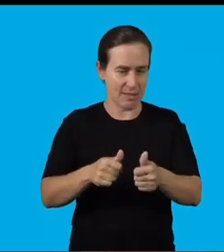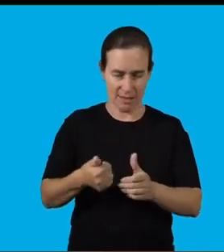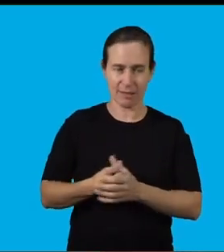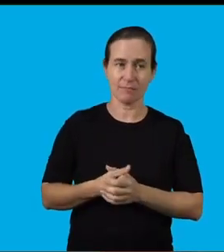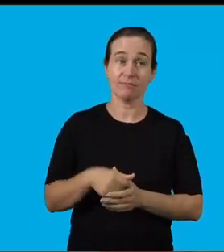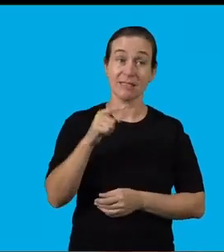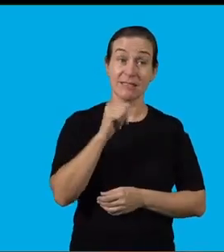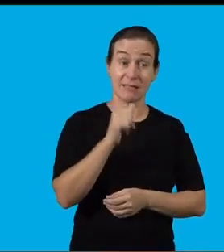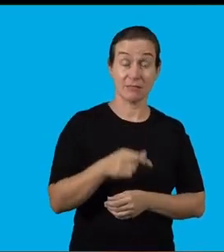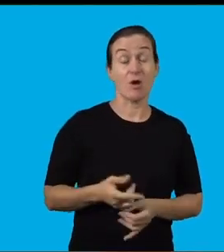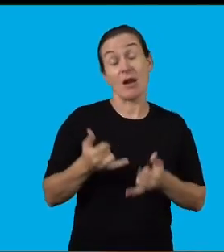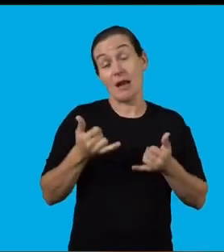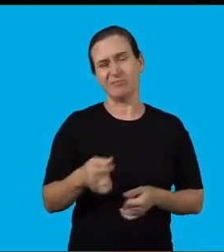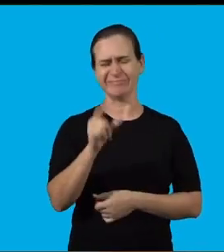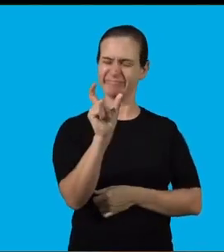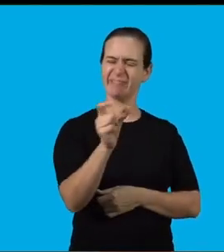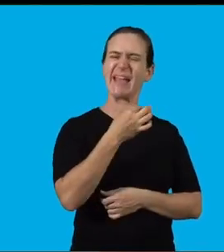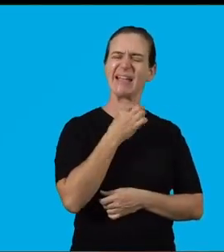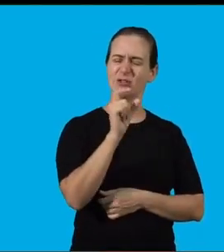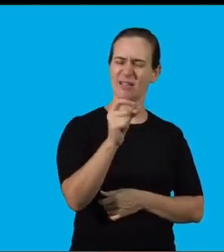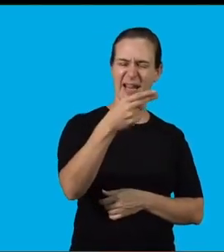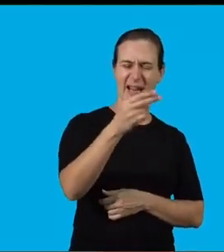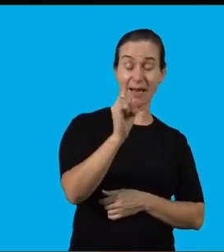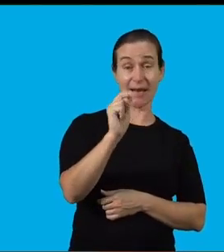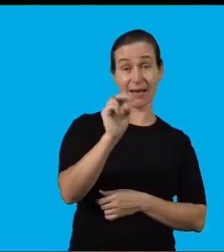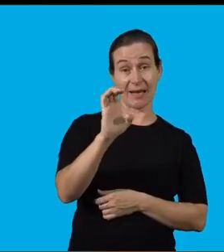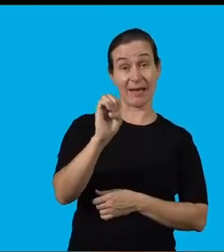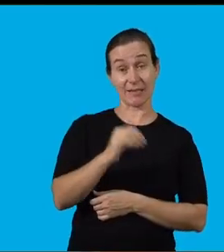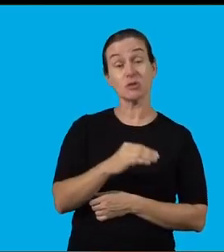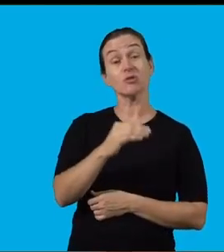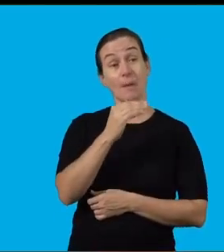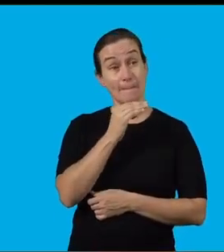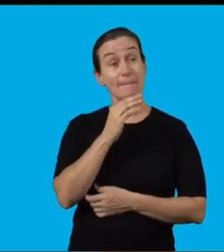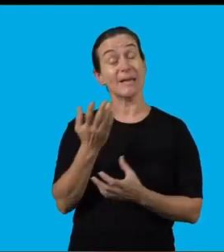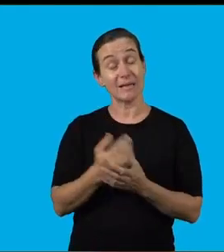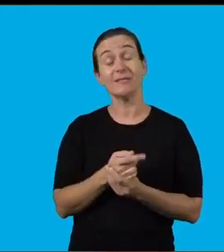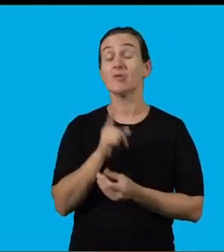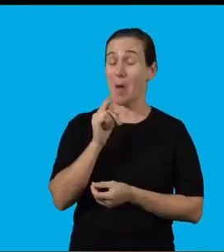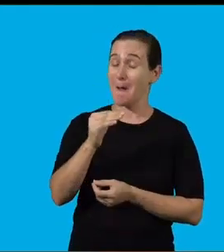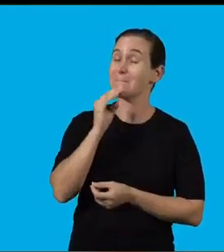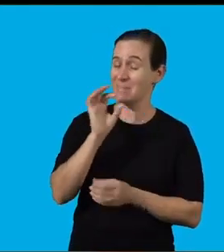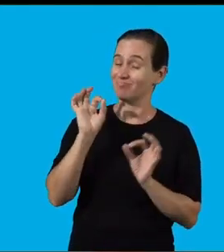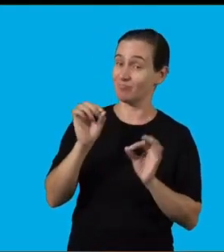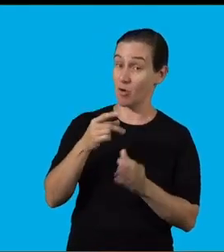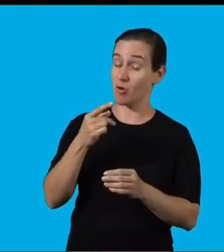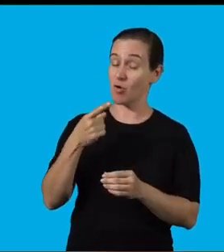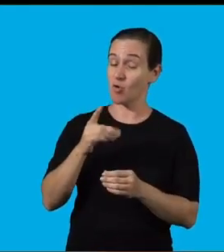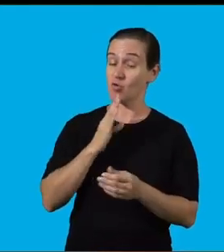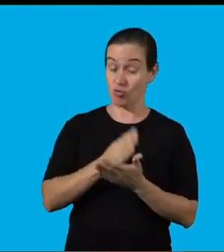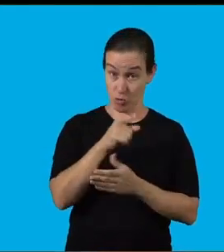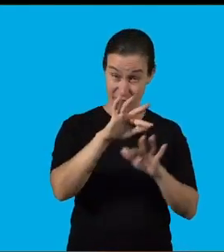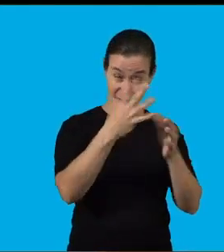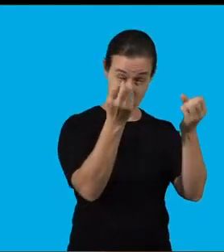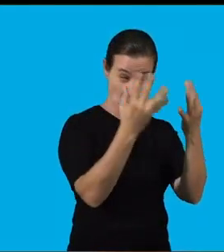on from the first part. They say hence. Generally, when in maths, if they say hence, it means you are more than likely going to use what you've just done.